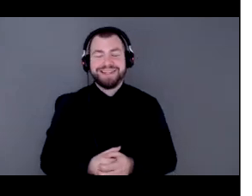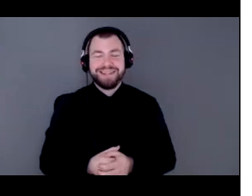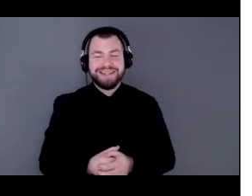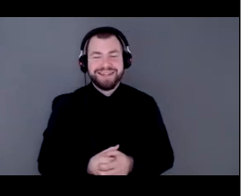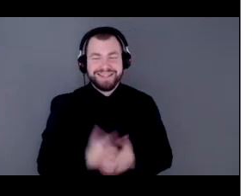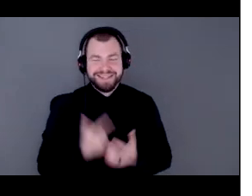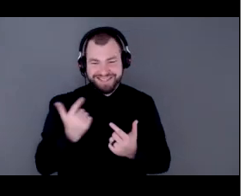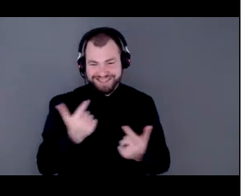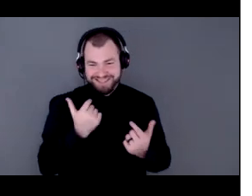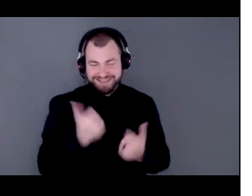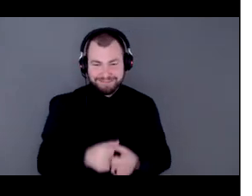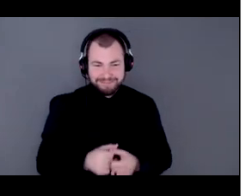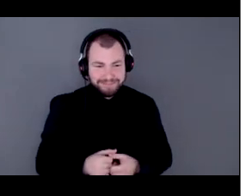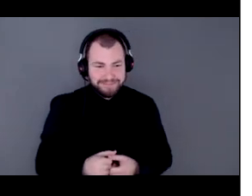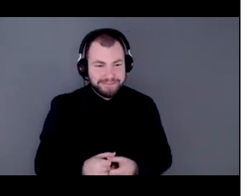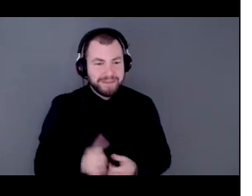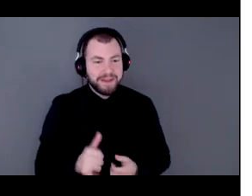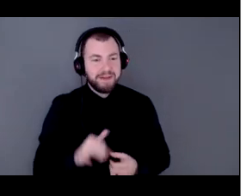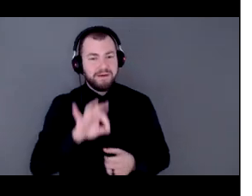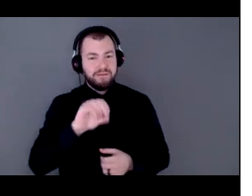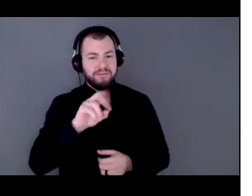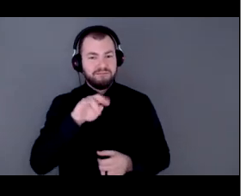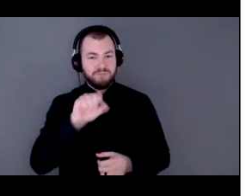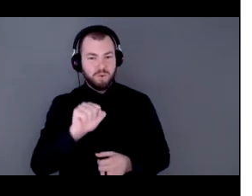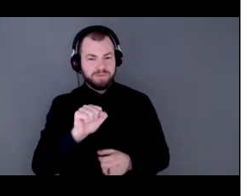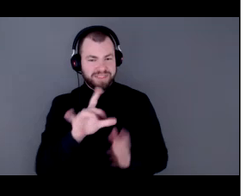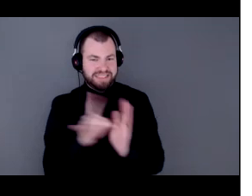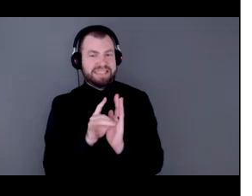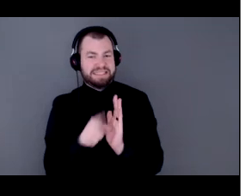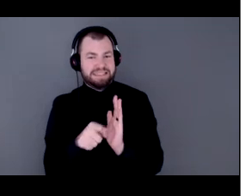forms are sticky. If you're interested in that, I can talk to you about that.